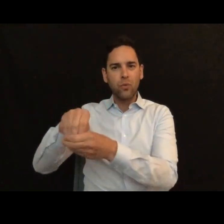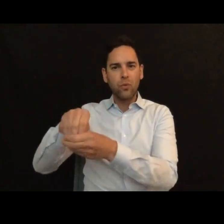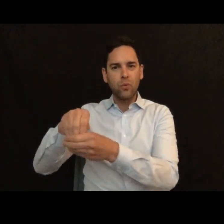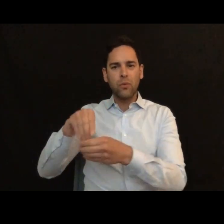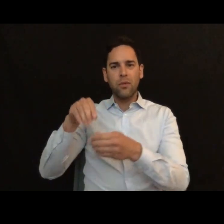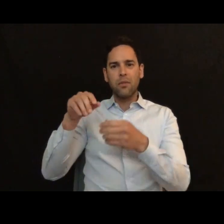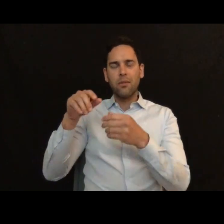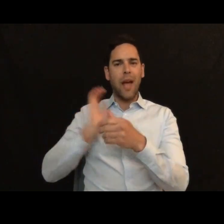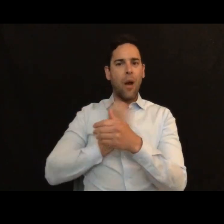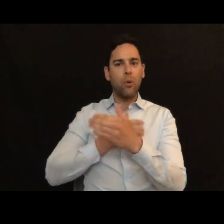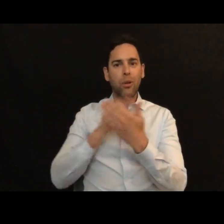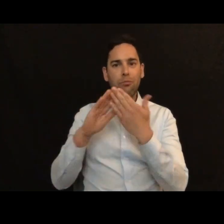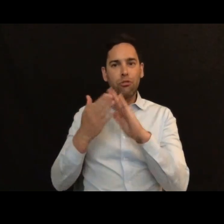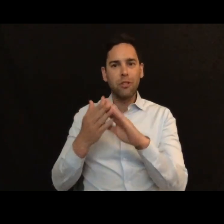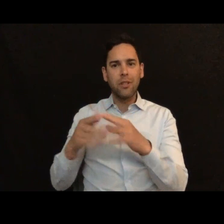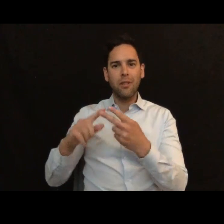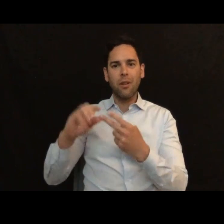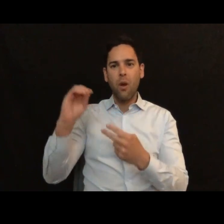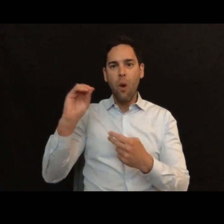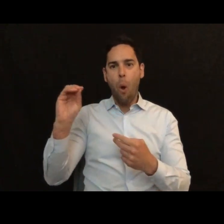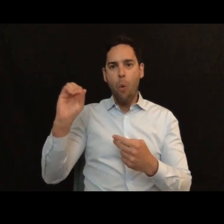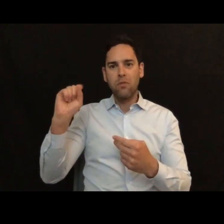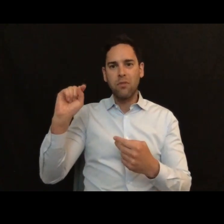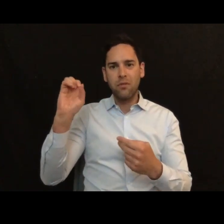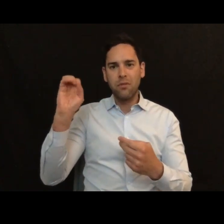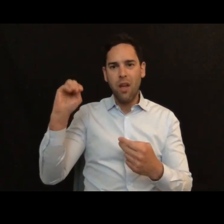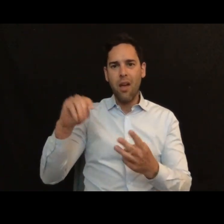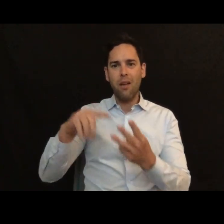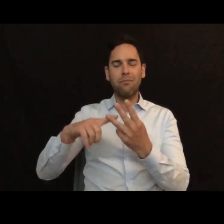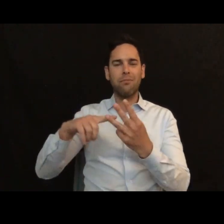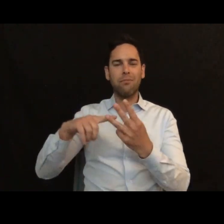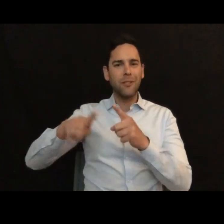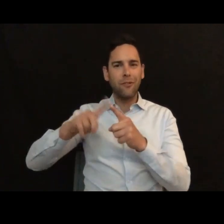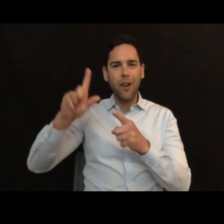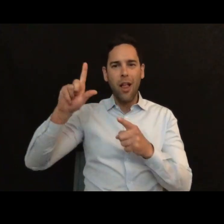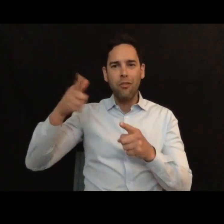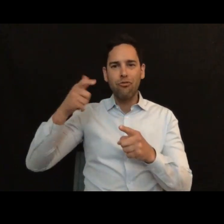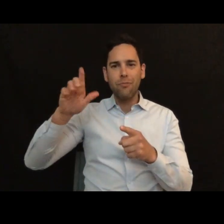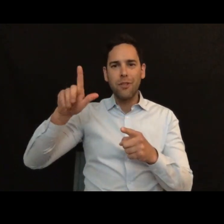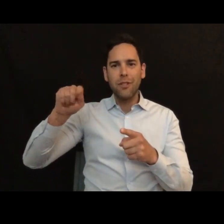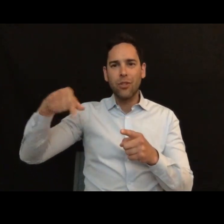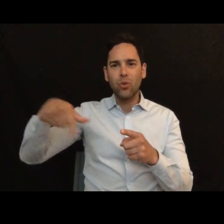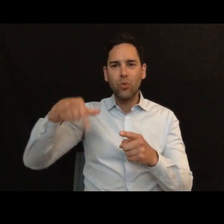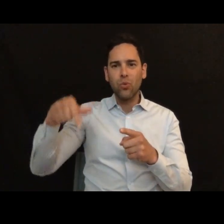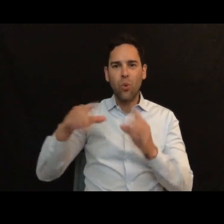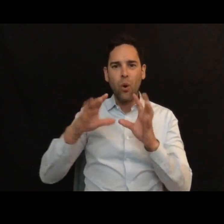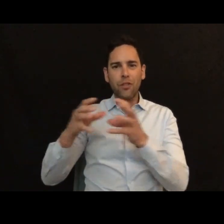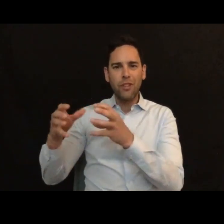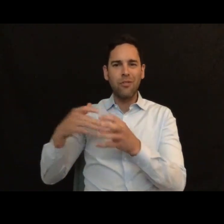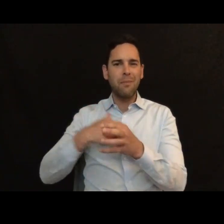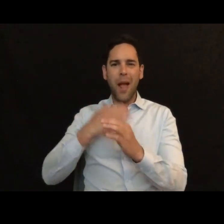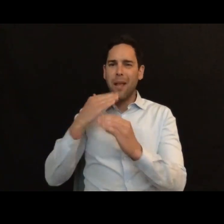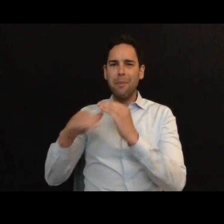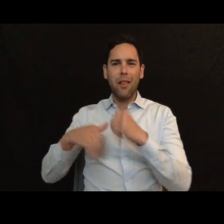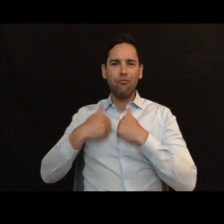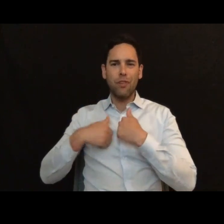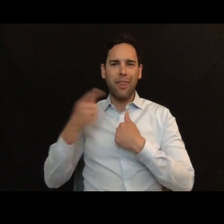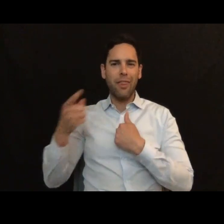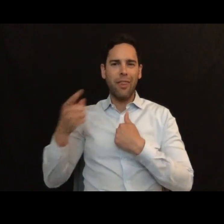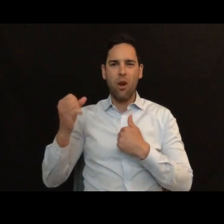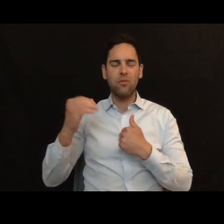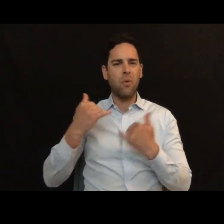other LGBTQ organizations. My email's on there as well, so feel free to contact me. But I think we're going to move straight into